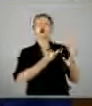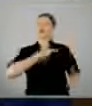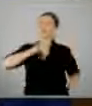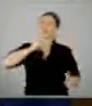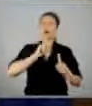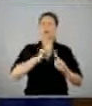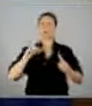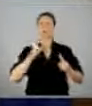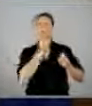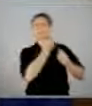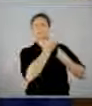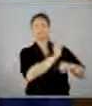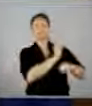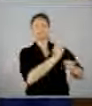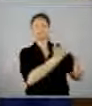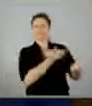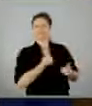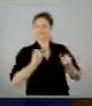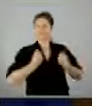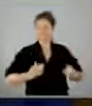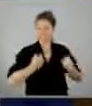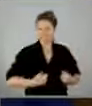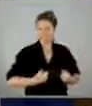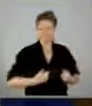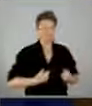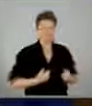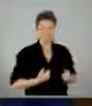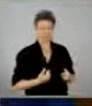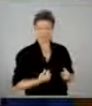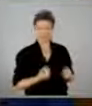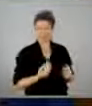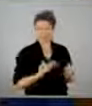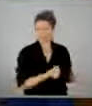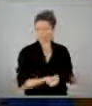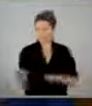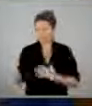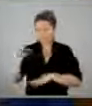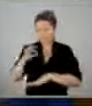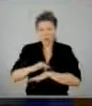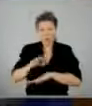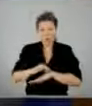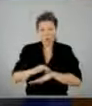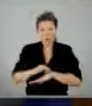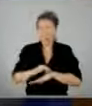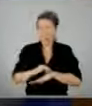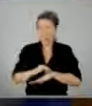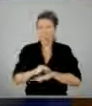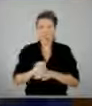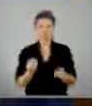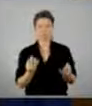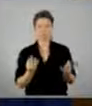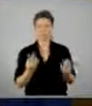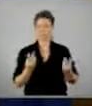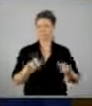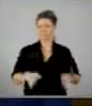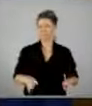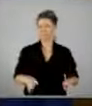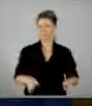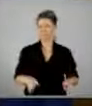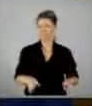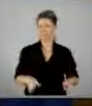against severe disease, hospitalisation and death in the primary analysis of phase 3 trials. That's the Lancet. And then